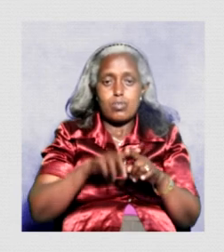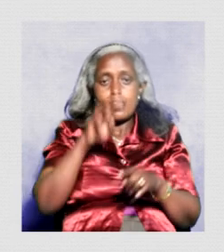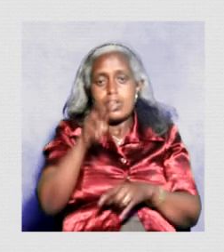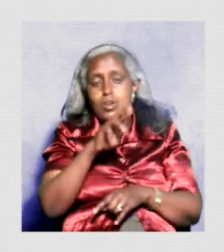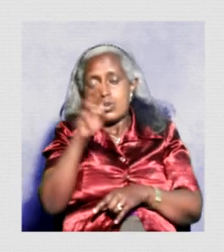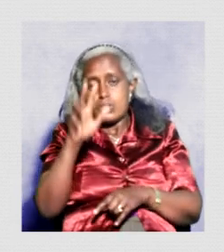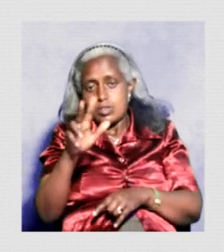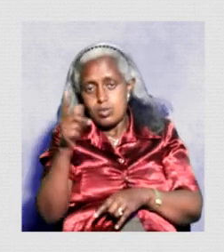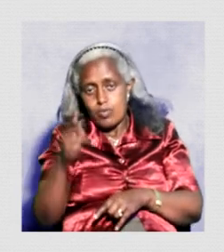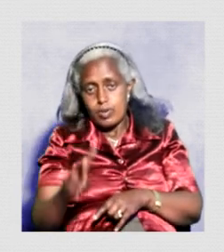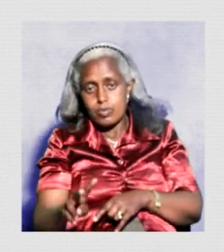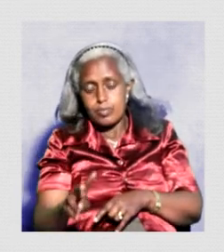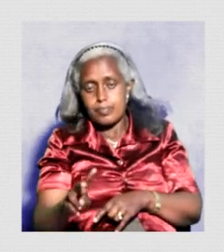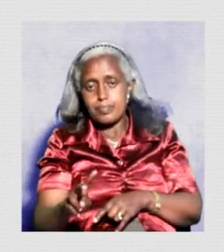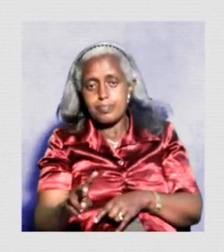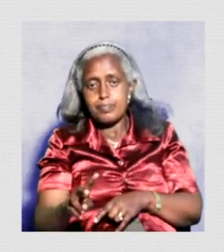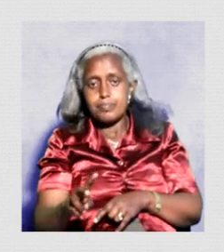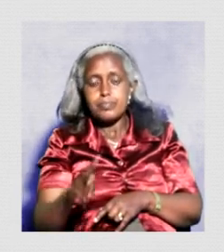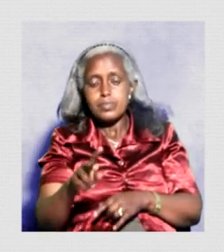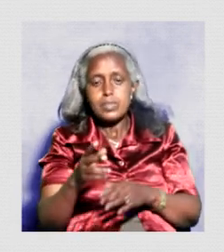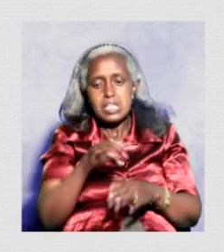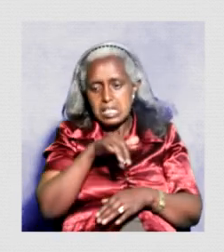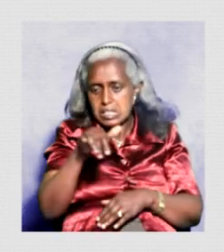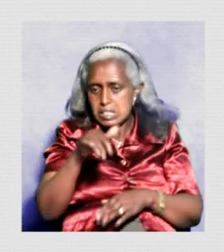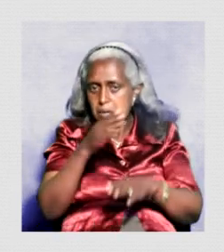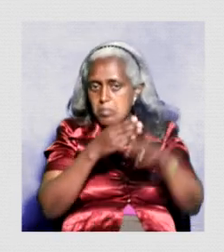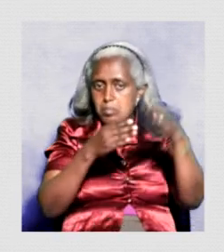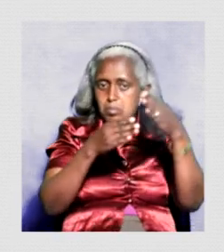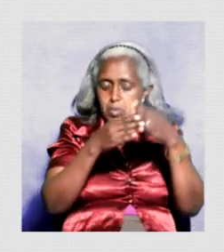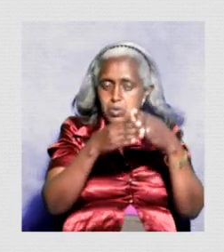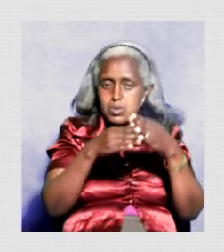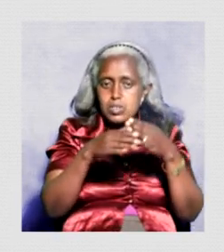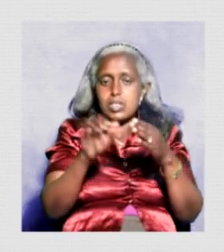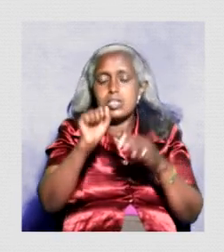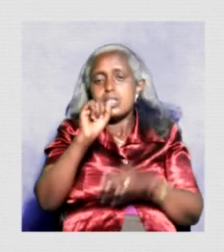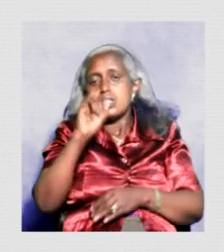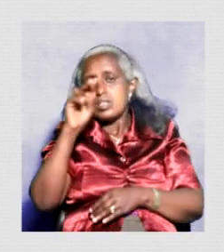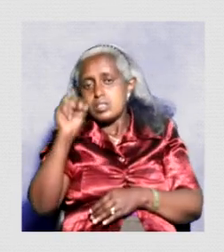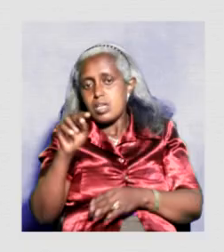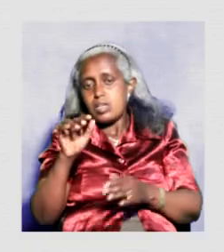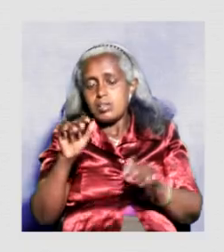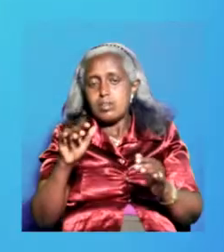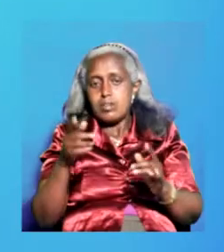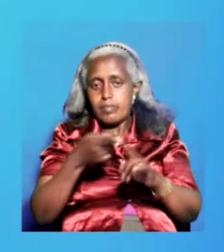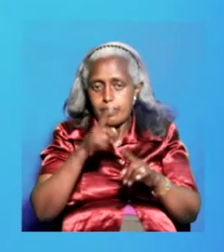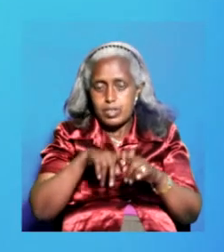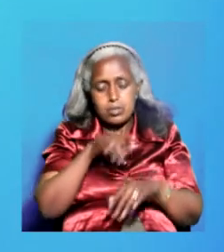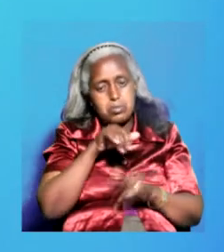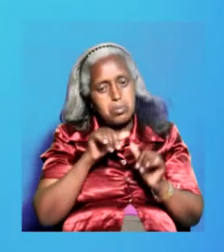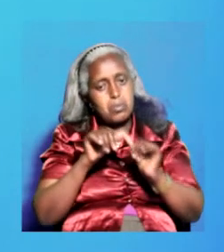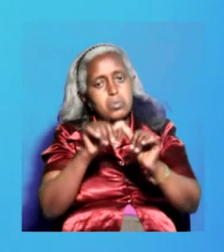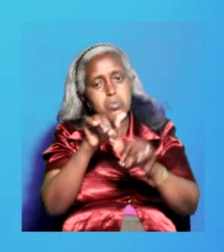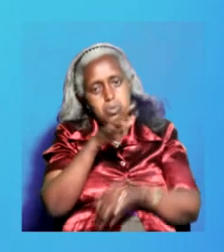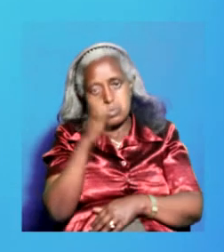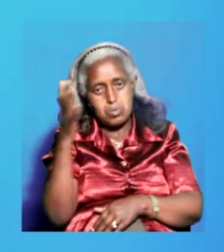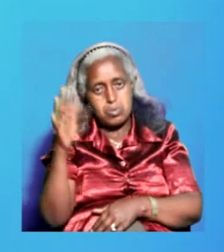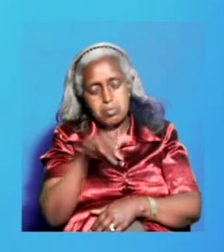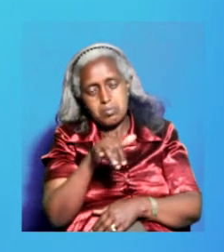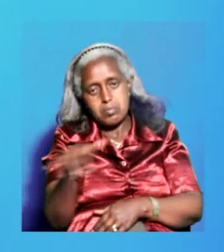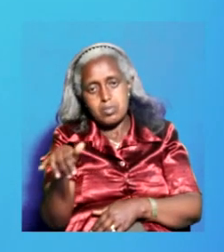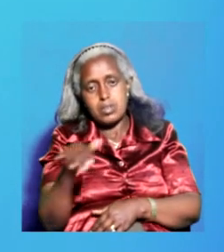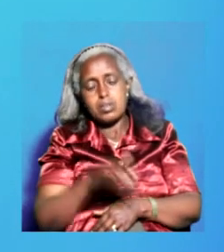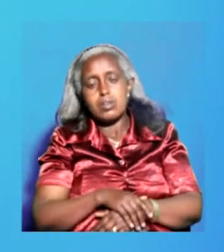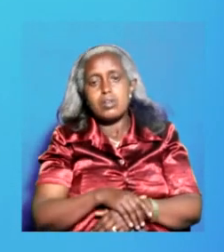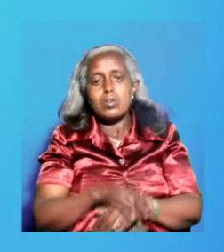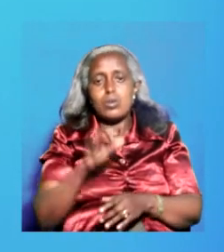2. In same procedure as we did for sine inverse, we'll continue like that for cos